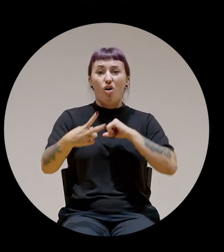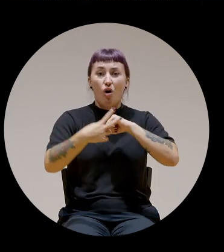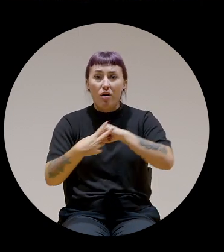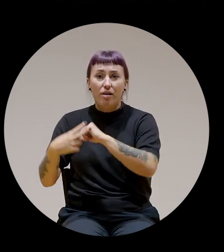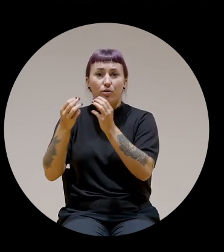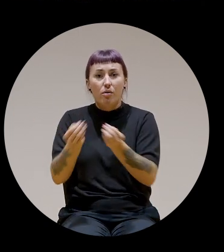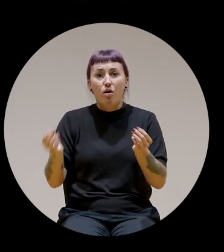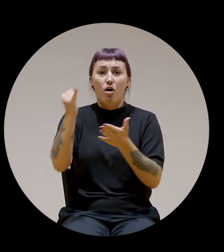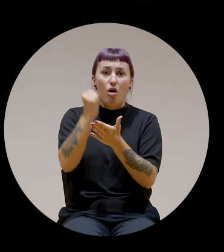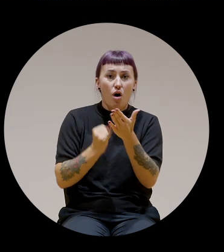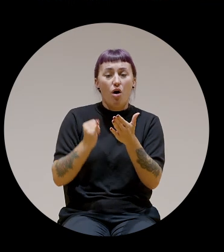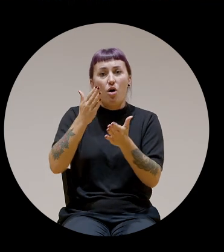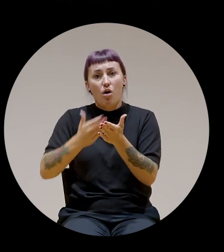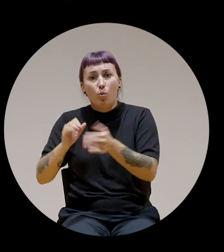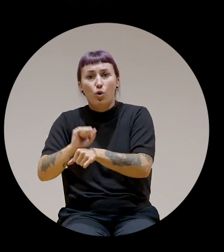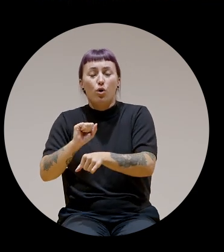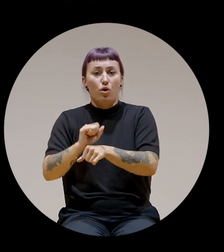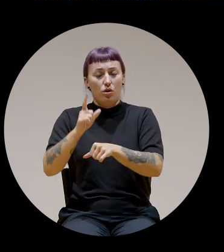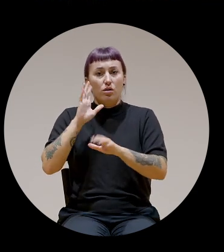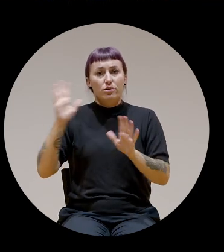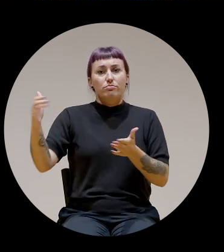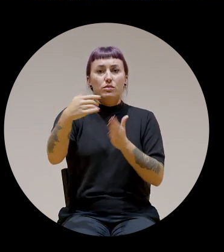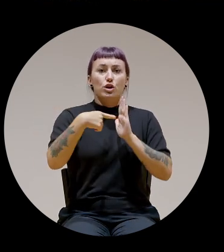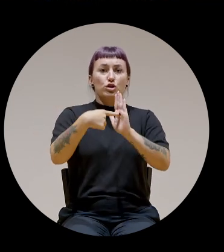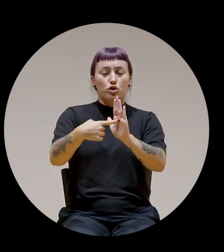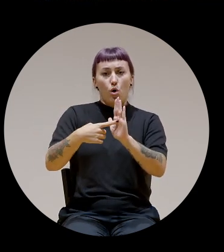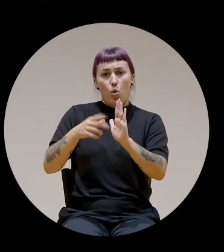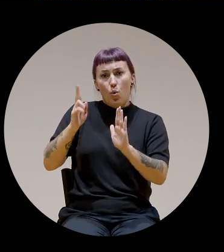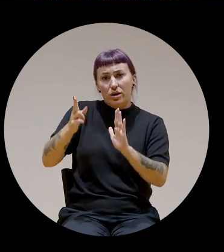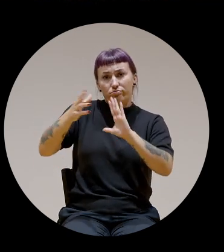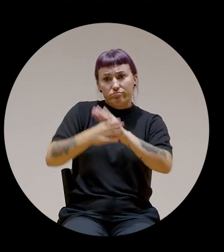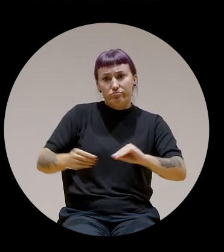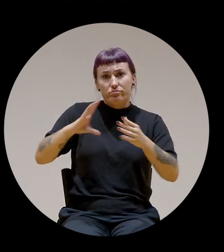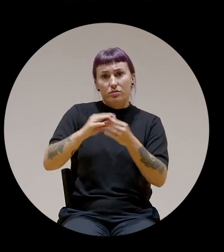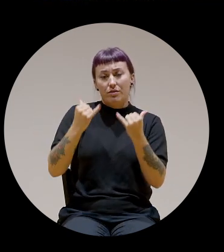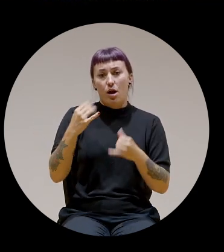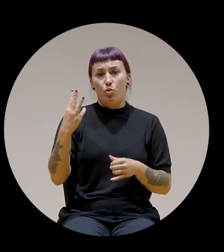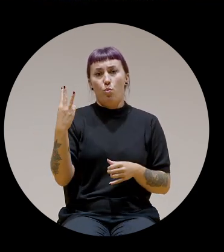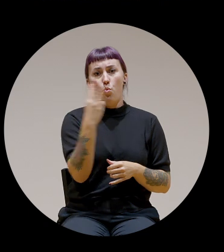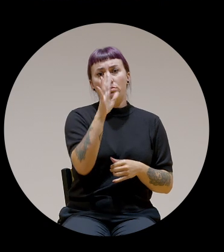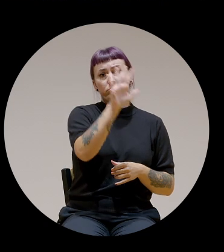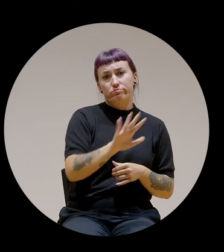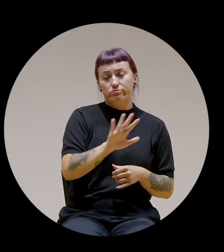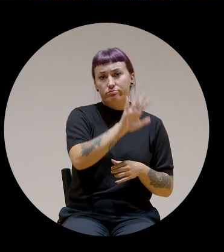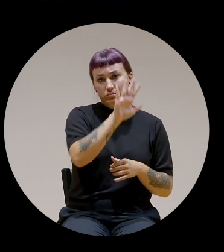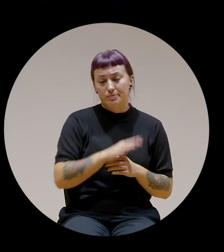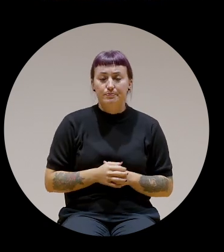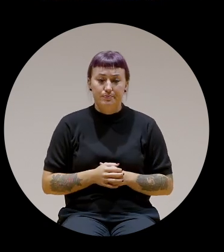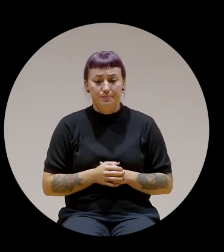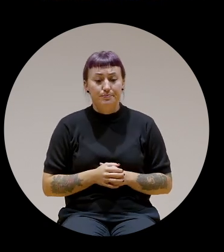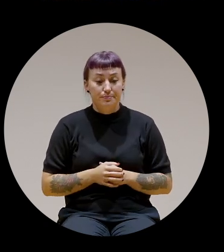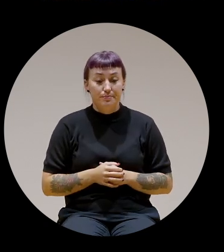archival materials, artworks that represent and tell the story of the history of now the Western Hemisphere, the entire Western